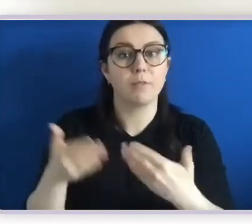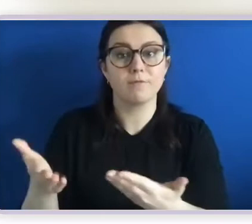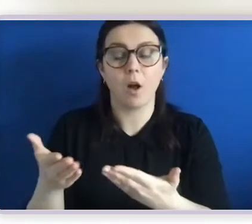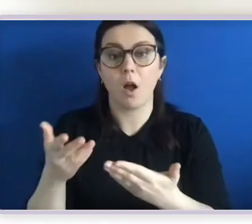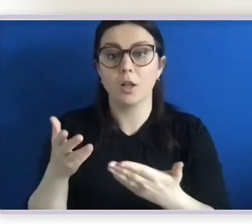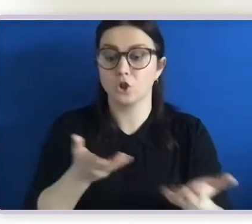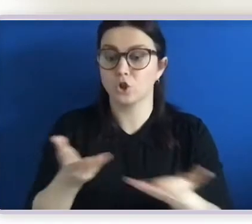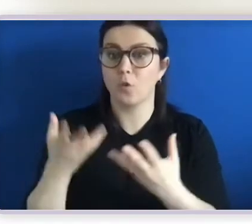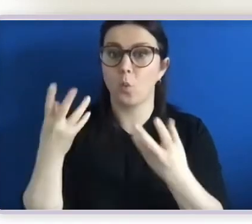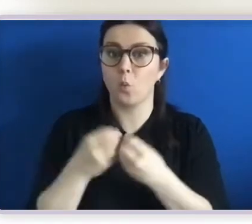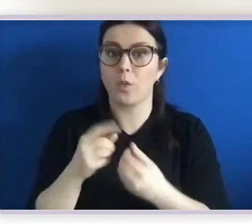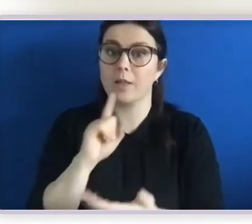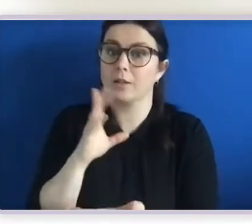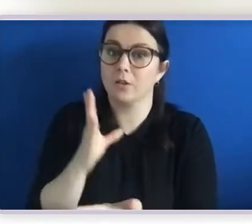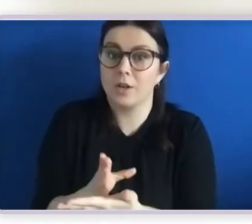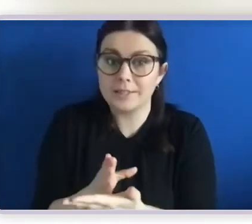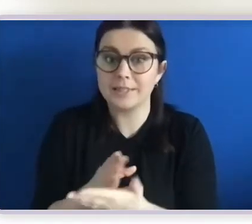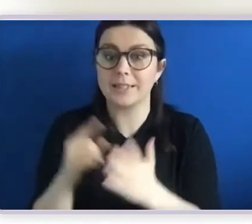honesty.